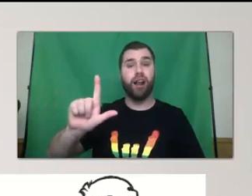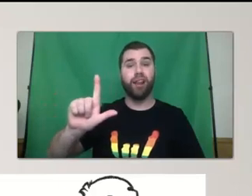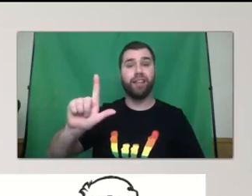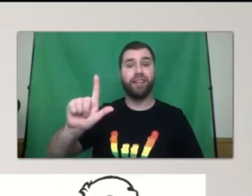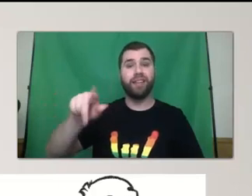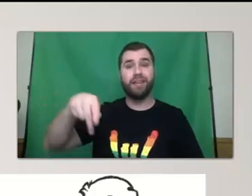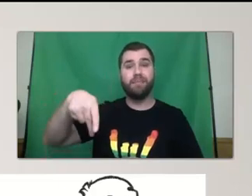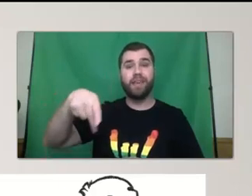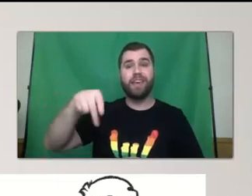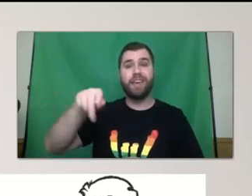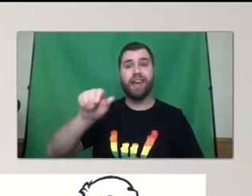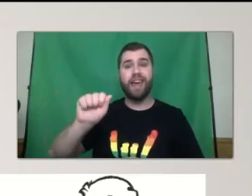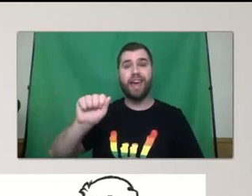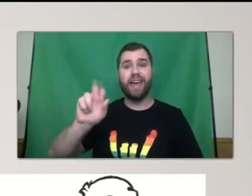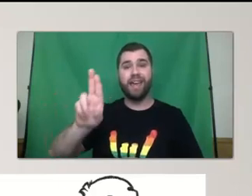Paul.